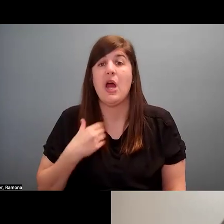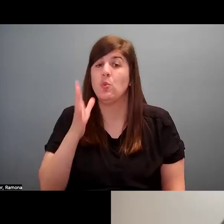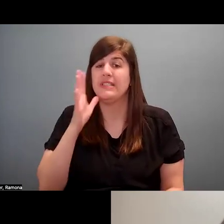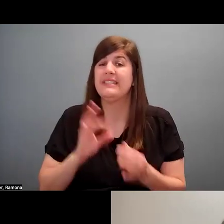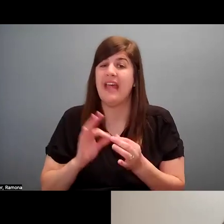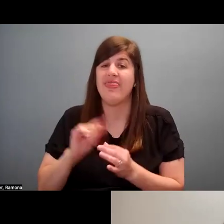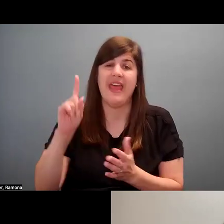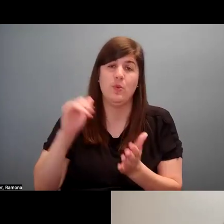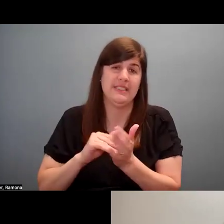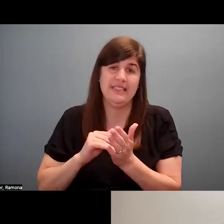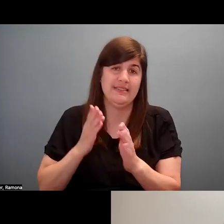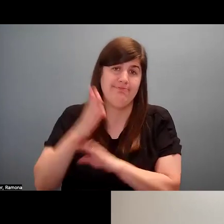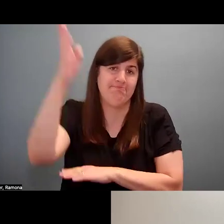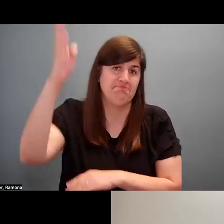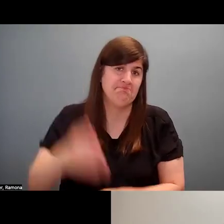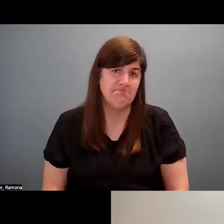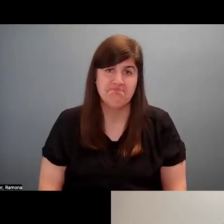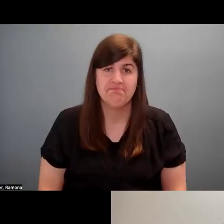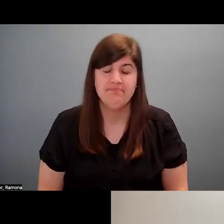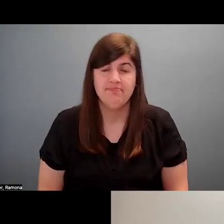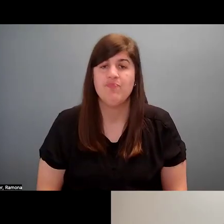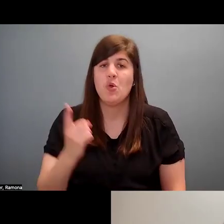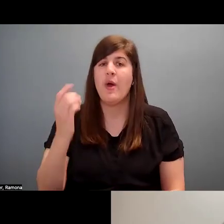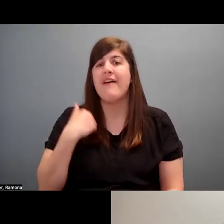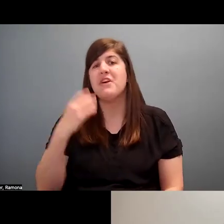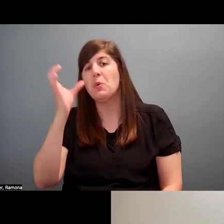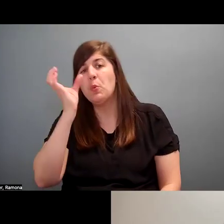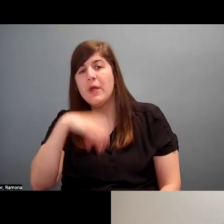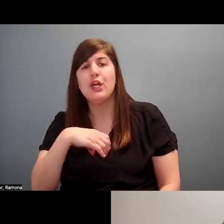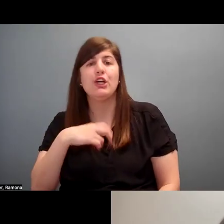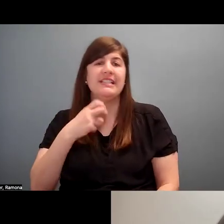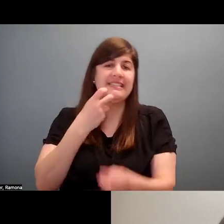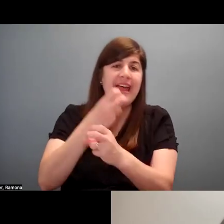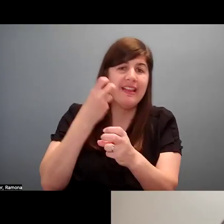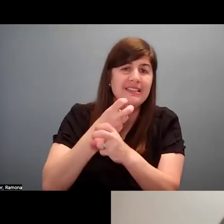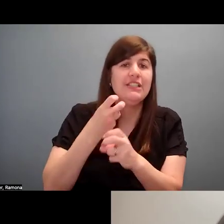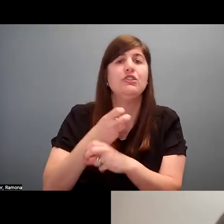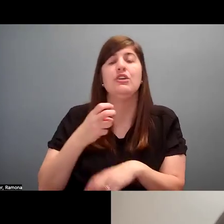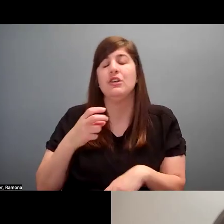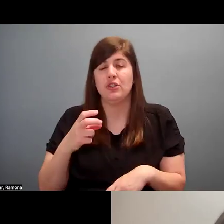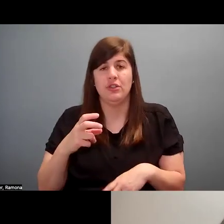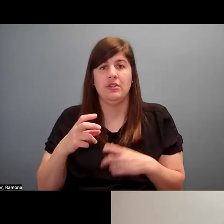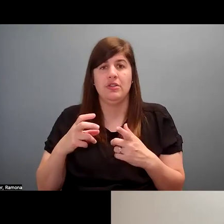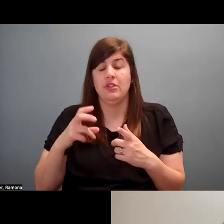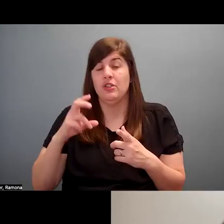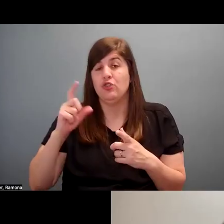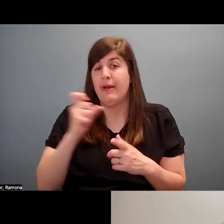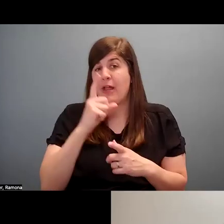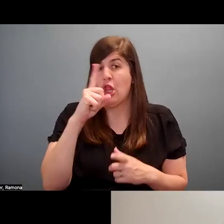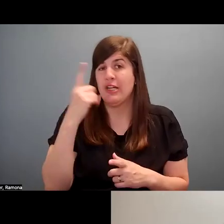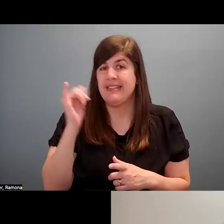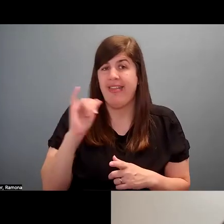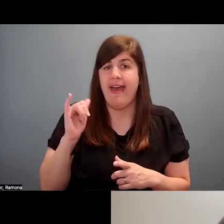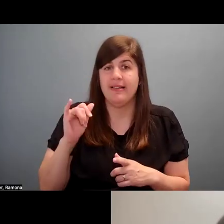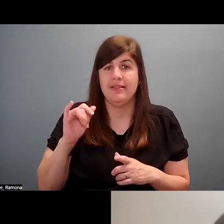thousands Yeah. for Yeah. like you have the weird skeleton shrimp, which Oh, looks just so like a twig, yeah.